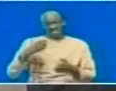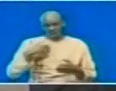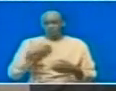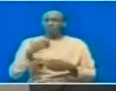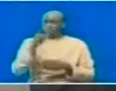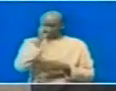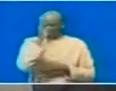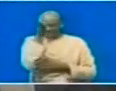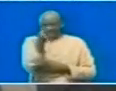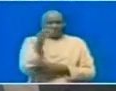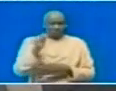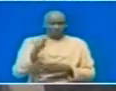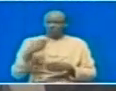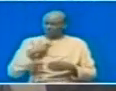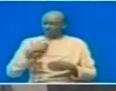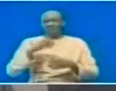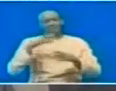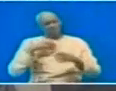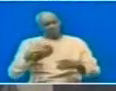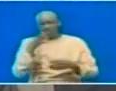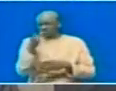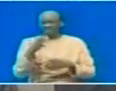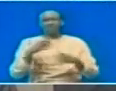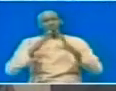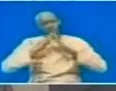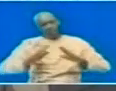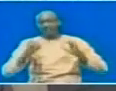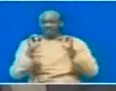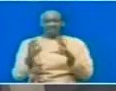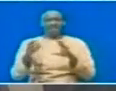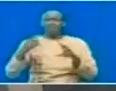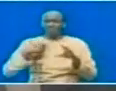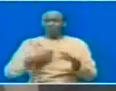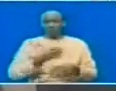heavy security at the scene could calm the nerves of the survivors, most of whom were visiting the site for the